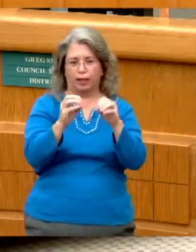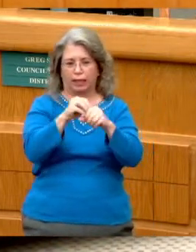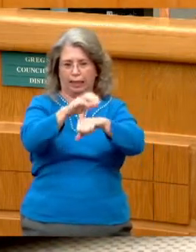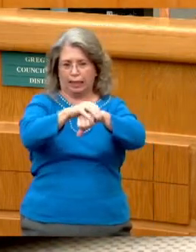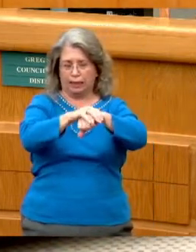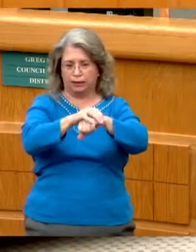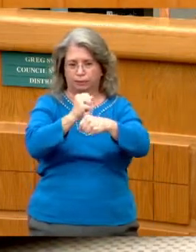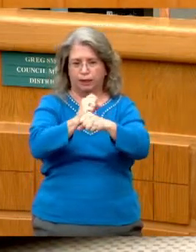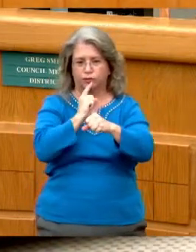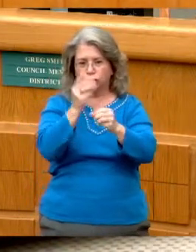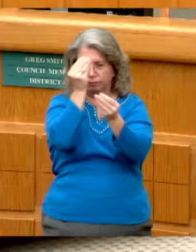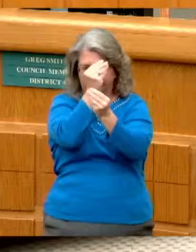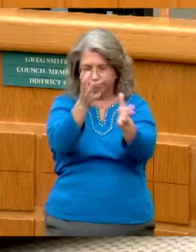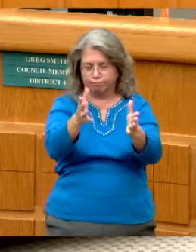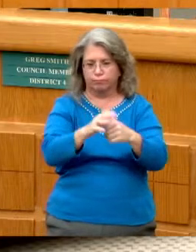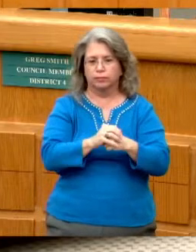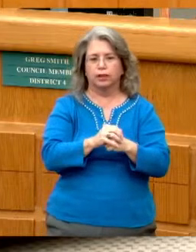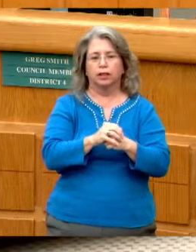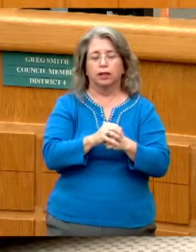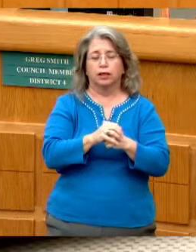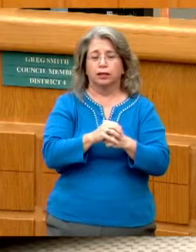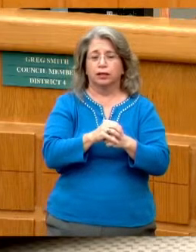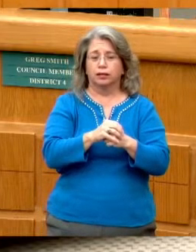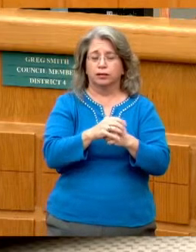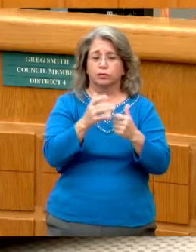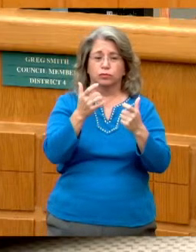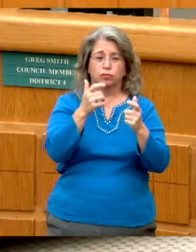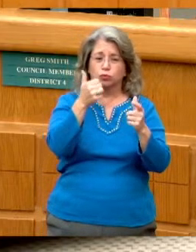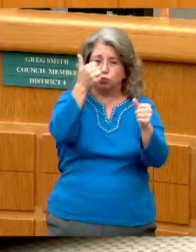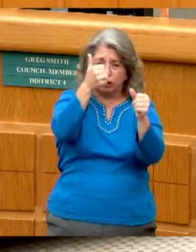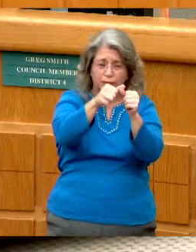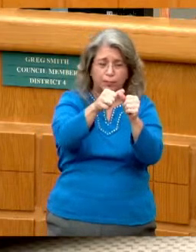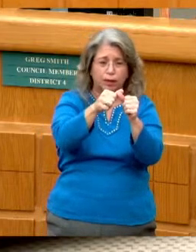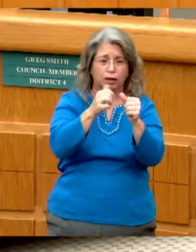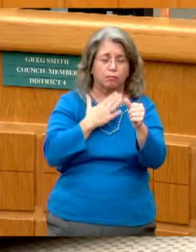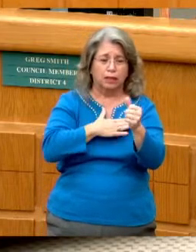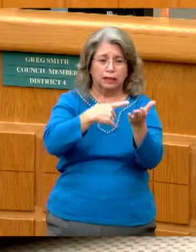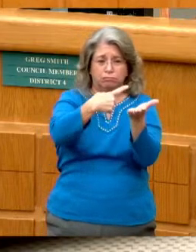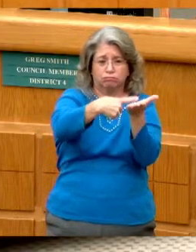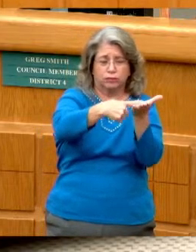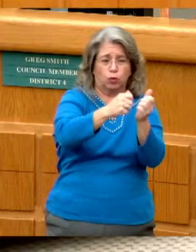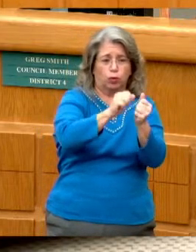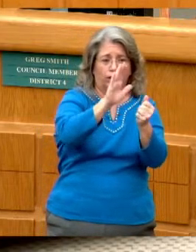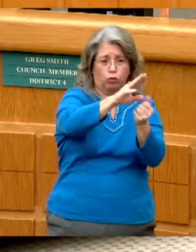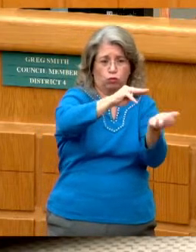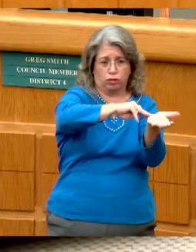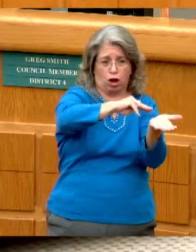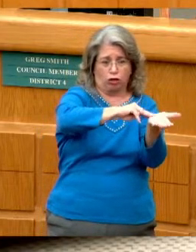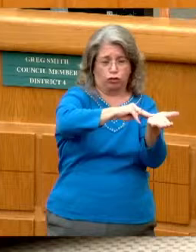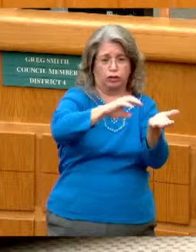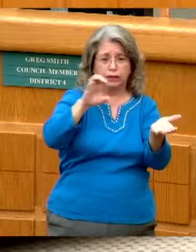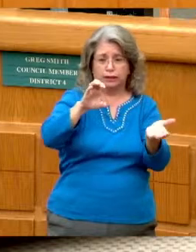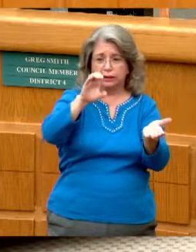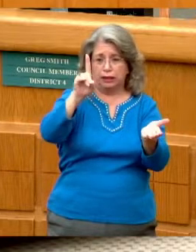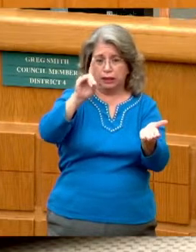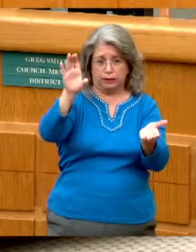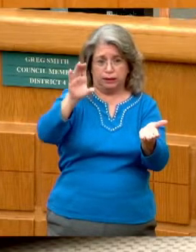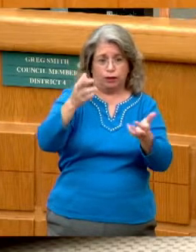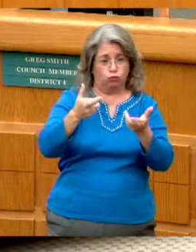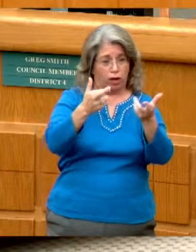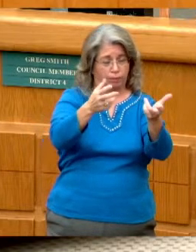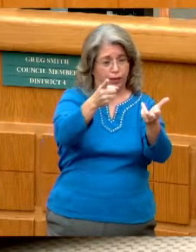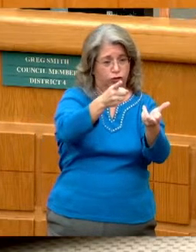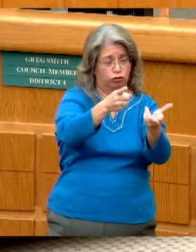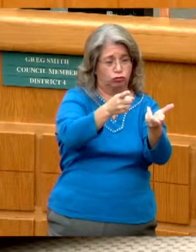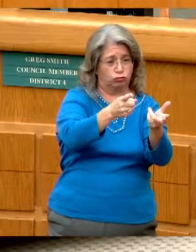big reminder, please remember to consult your physician. The CDC does recommend that you consult your physician if you've had